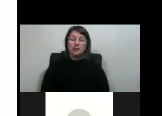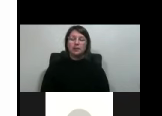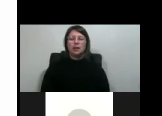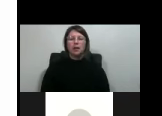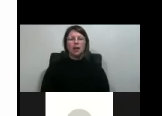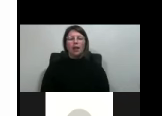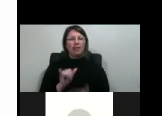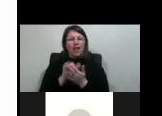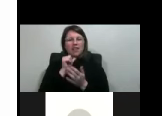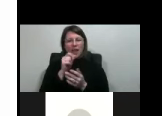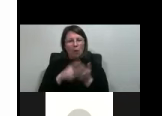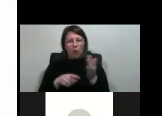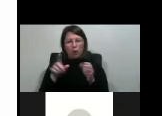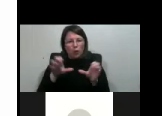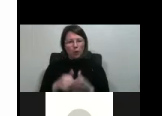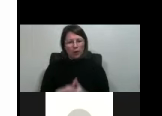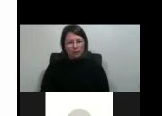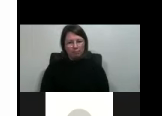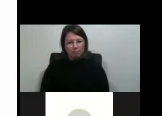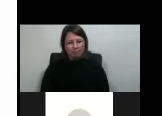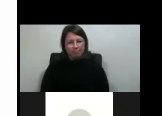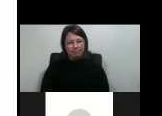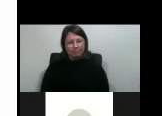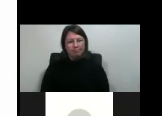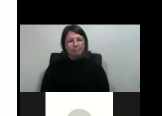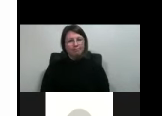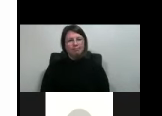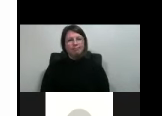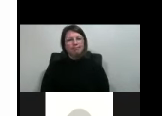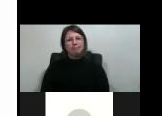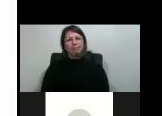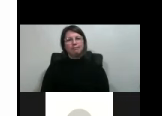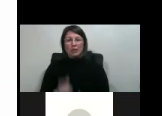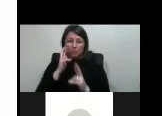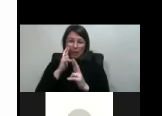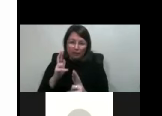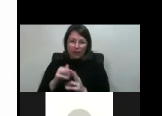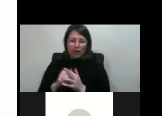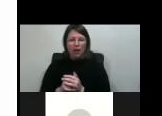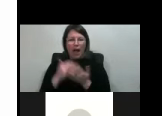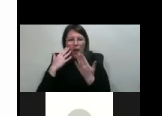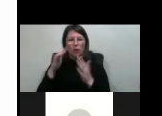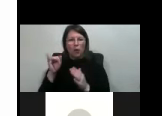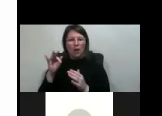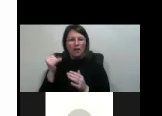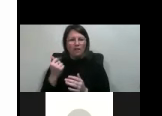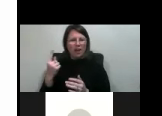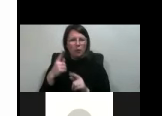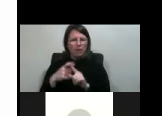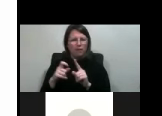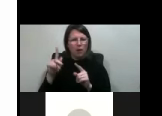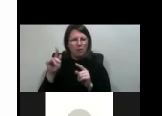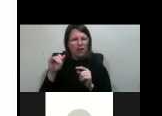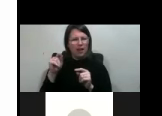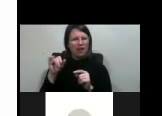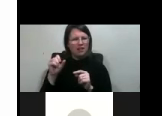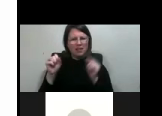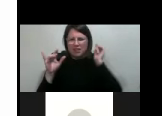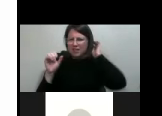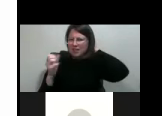not what you're doing right now. And I don't know whether anybody from Keolis is here on the call, but I'm going to